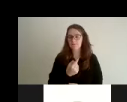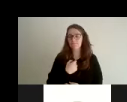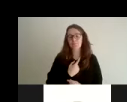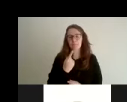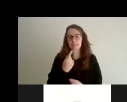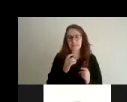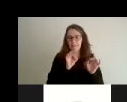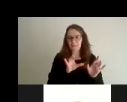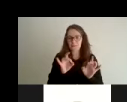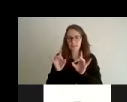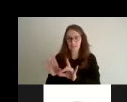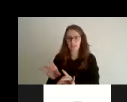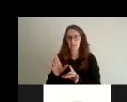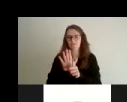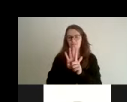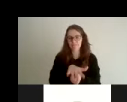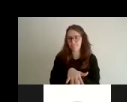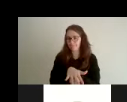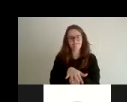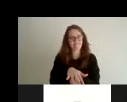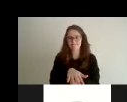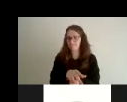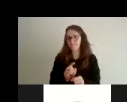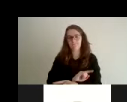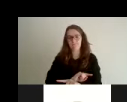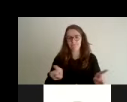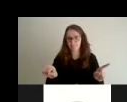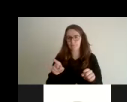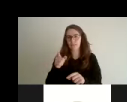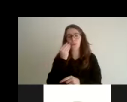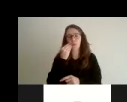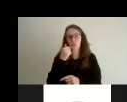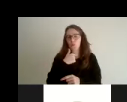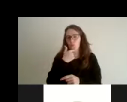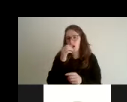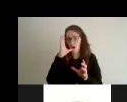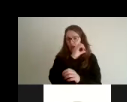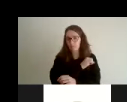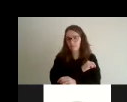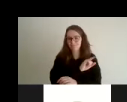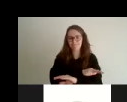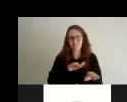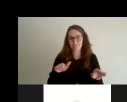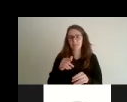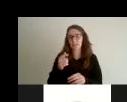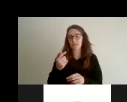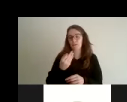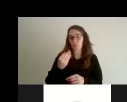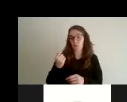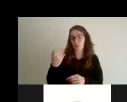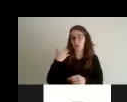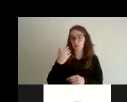the horror of discrimination and harassment. And we know from Lund University in the recent Tell Us